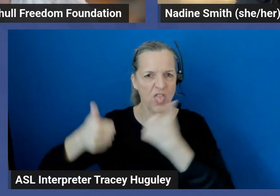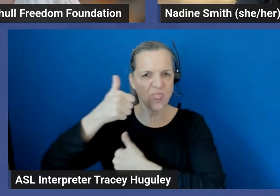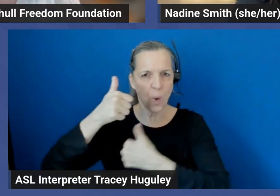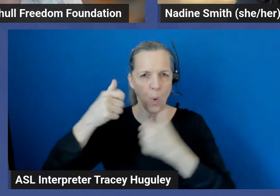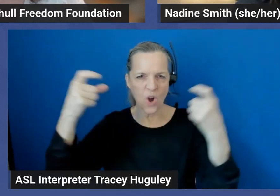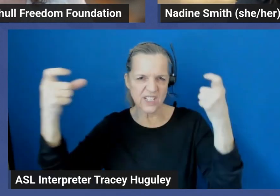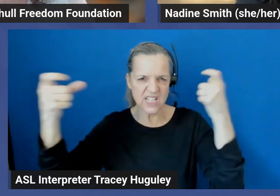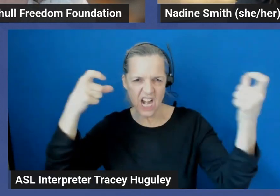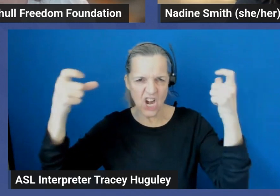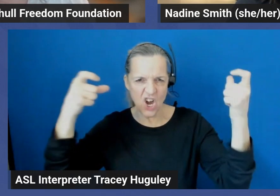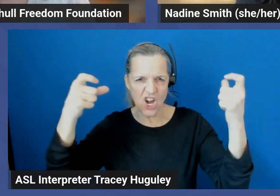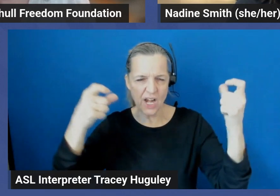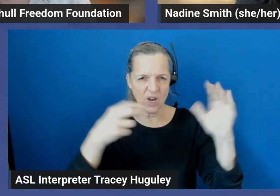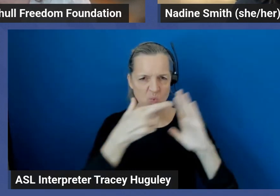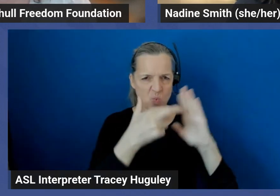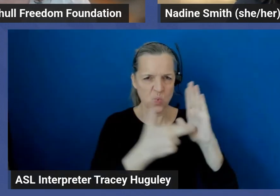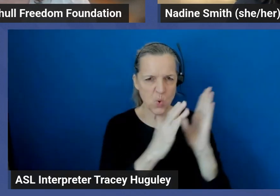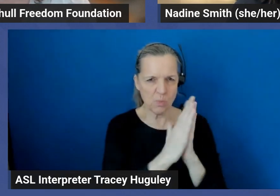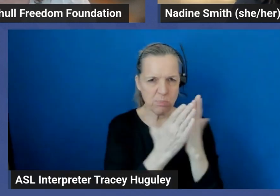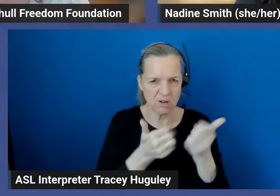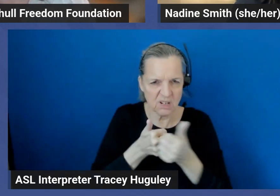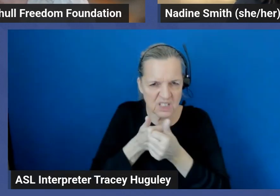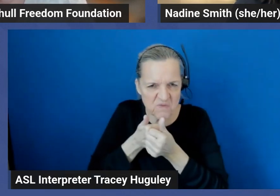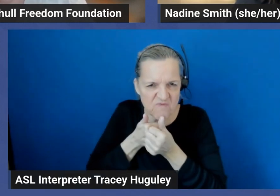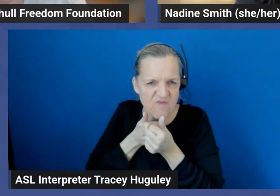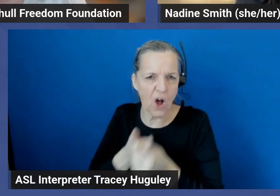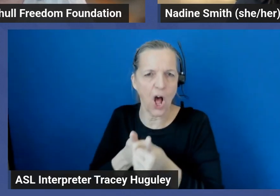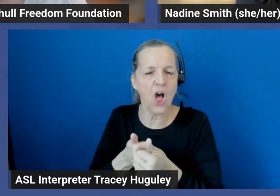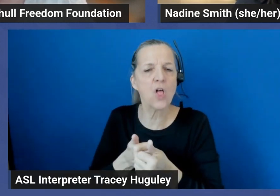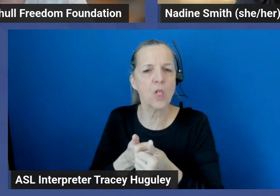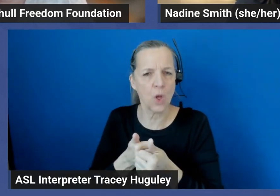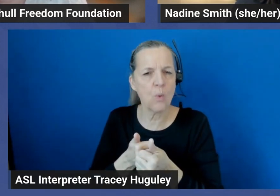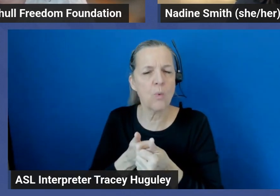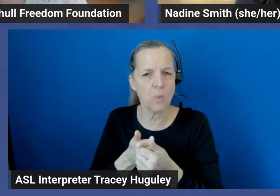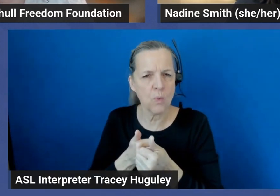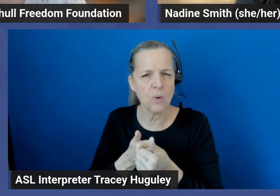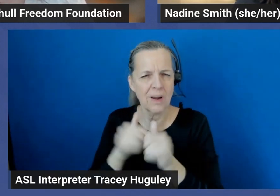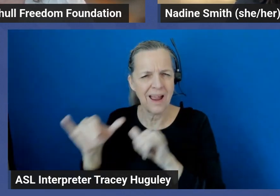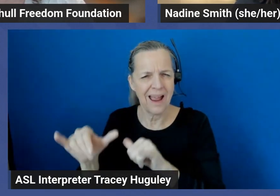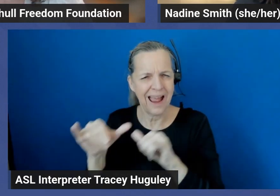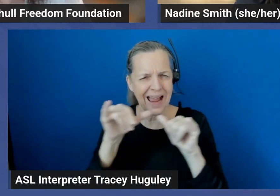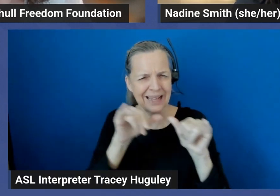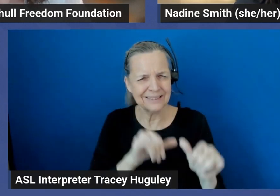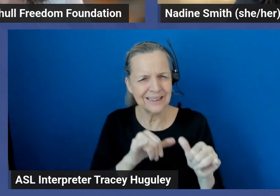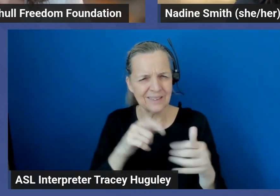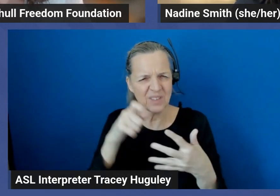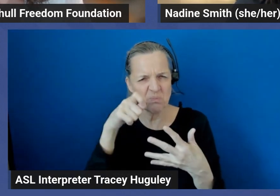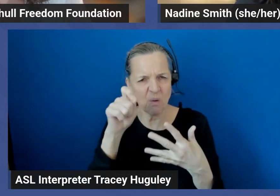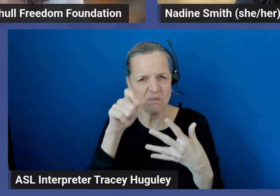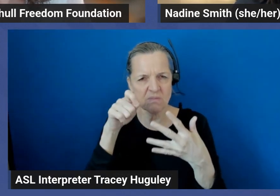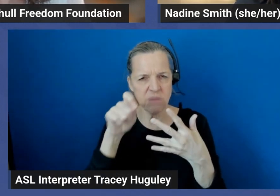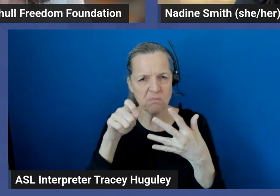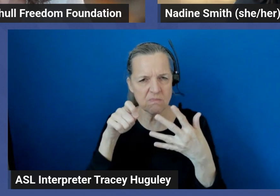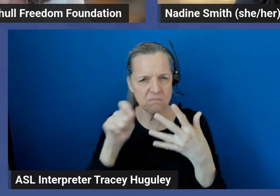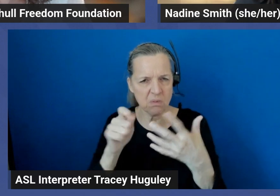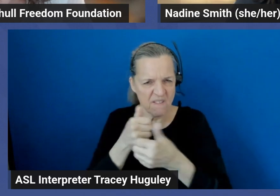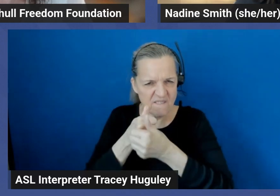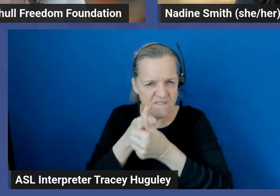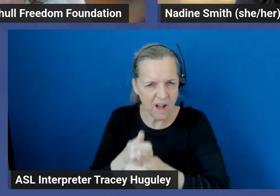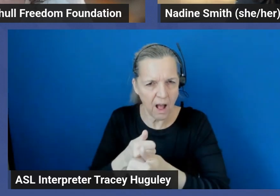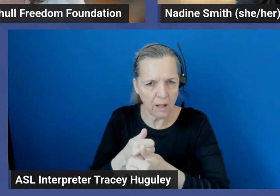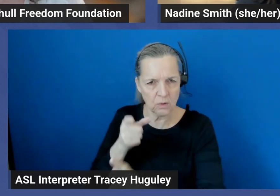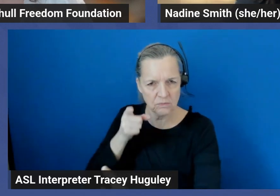time, playbook is being followed almost as if they're checking off boxes.